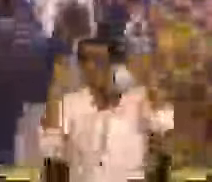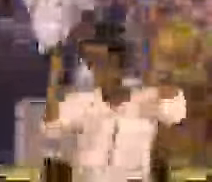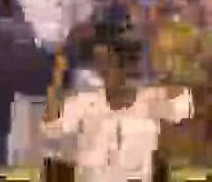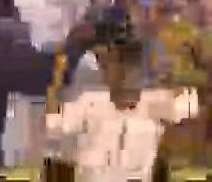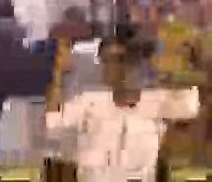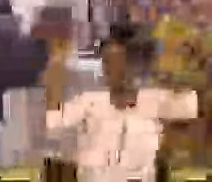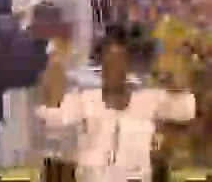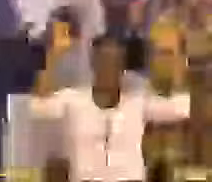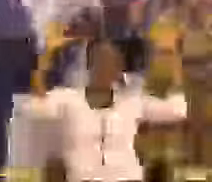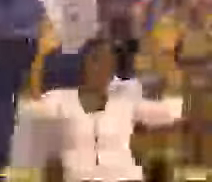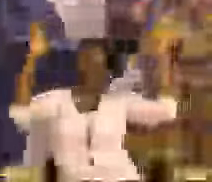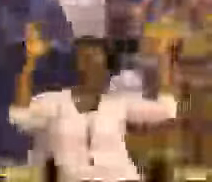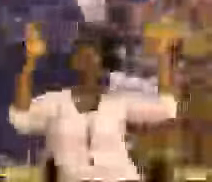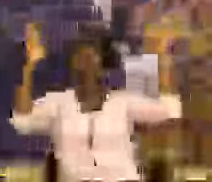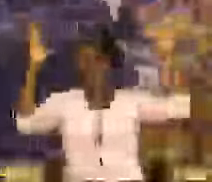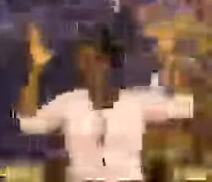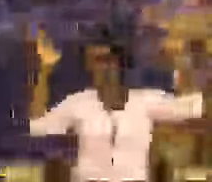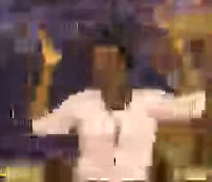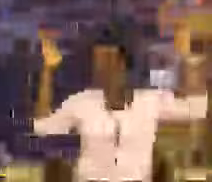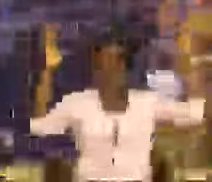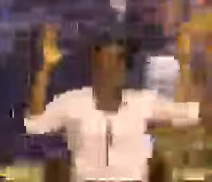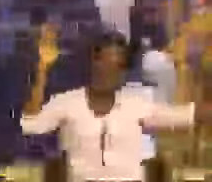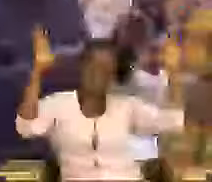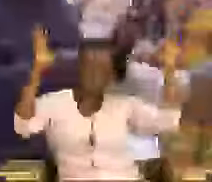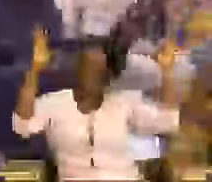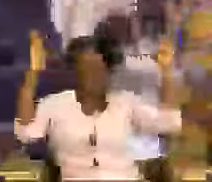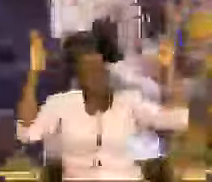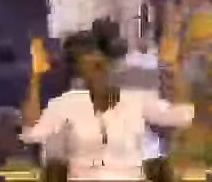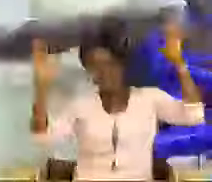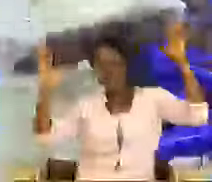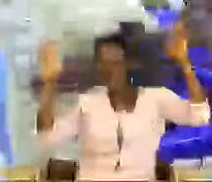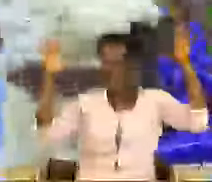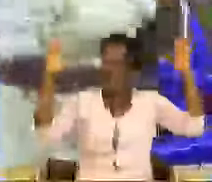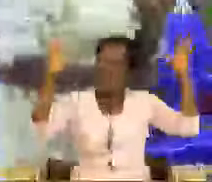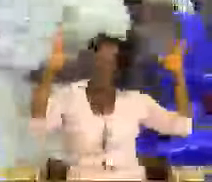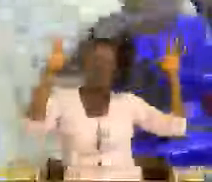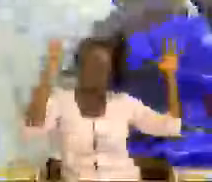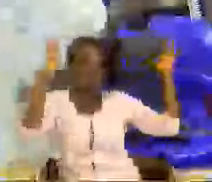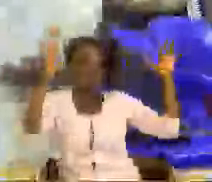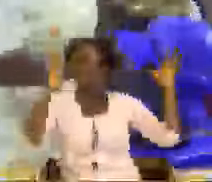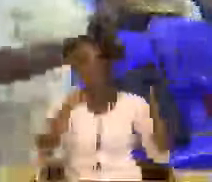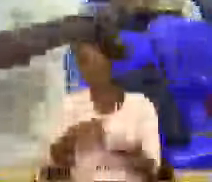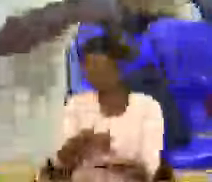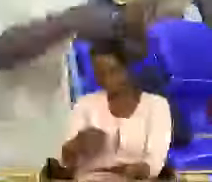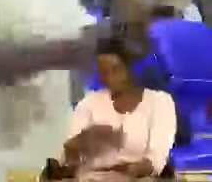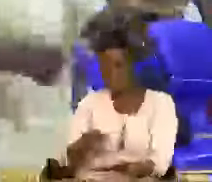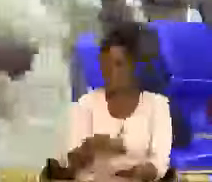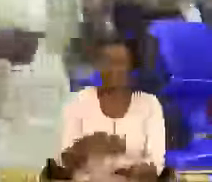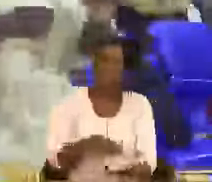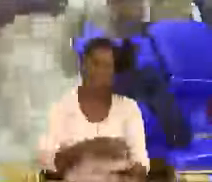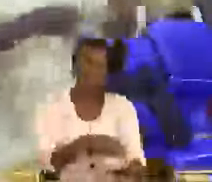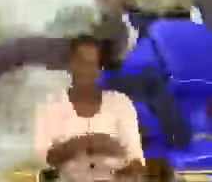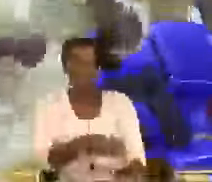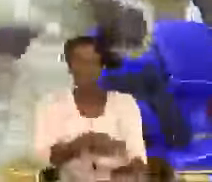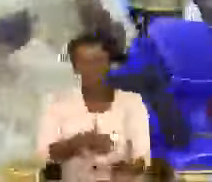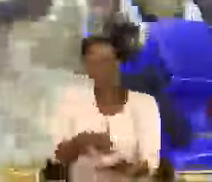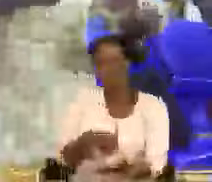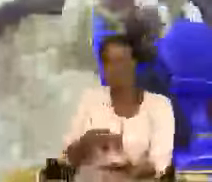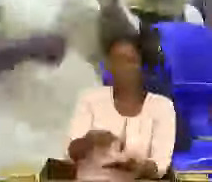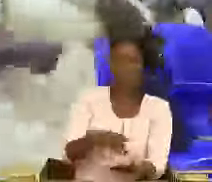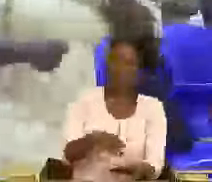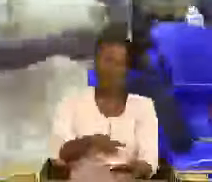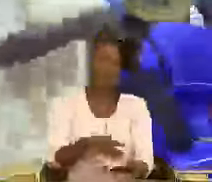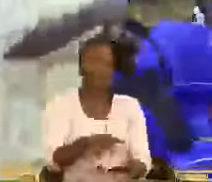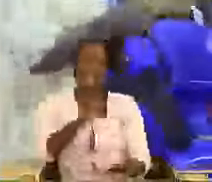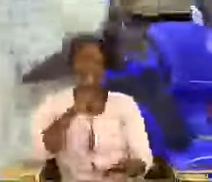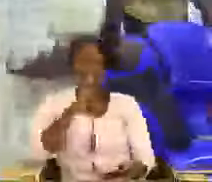Hallelujah there is nothing you can give to him except for pray oh yeah it's a